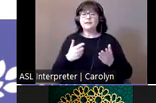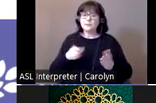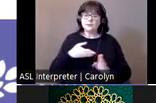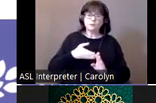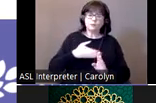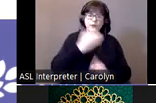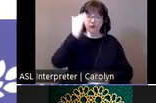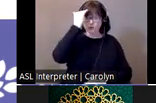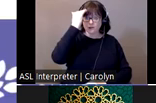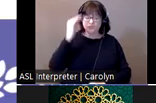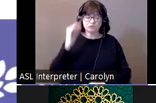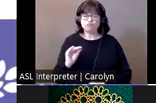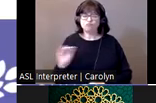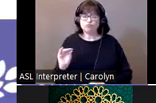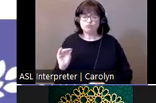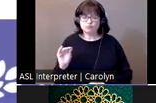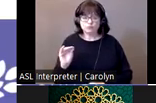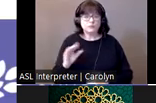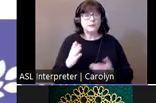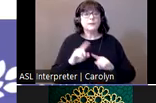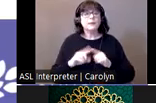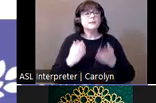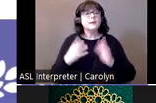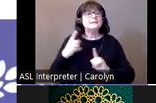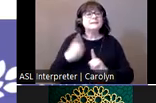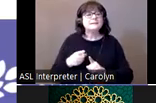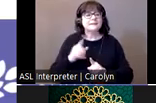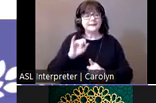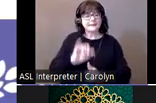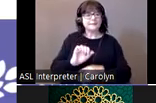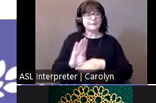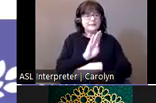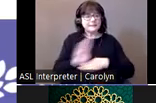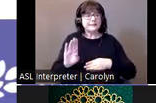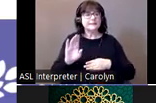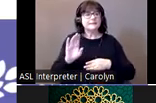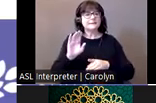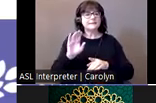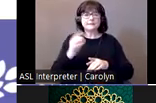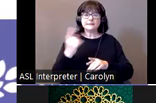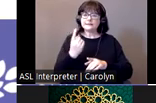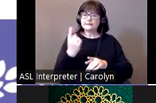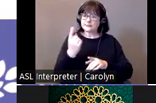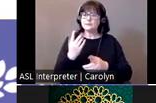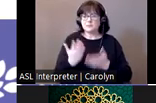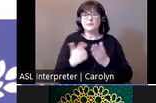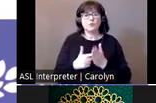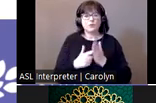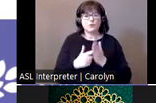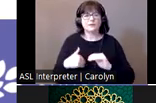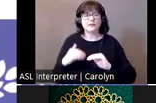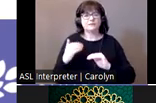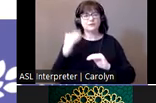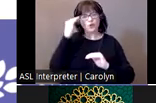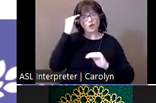requirements, but some that are more industry specific would likely require some prior knowledge. So there isn't